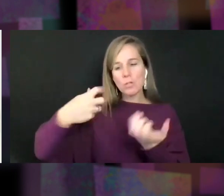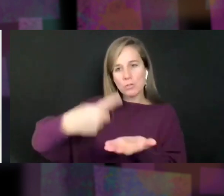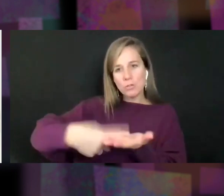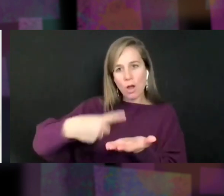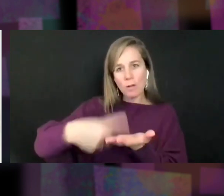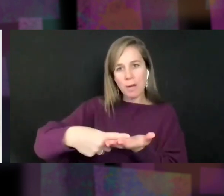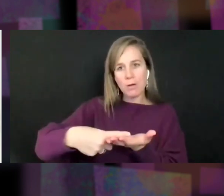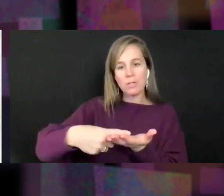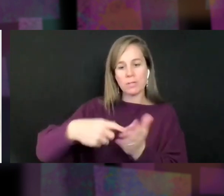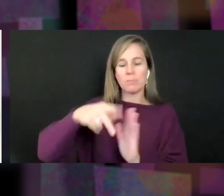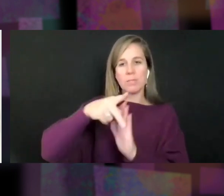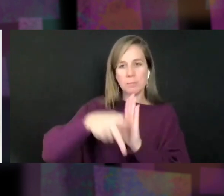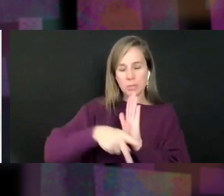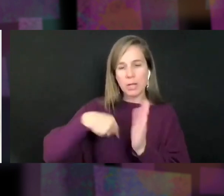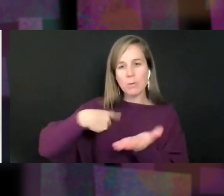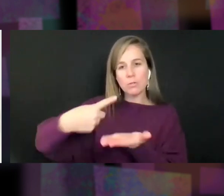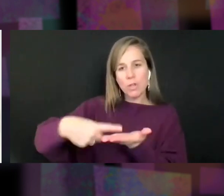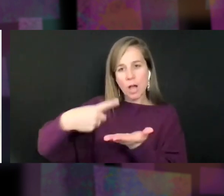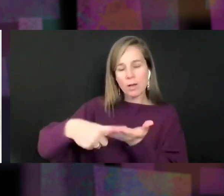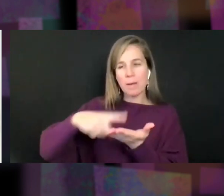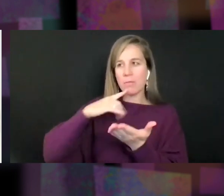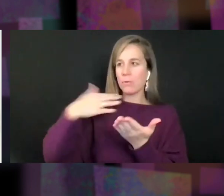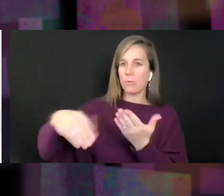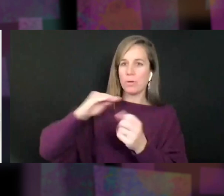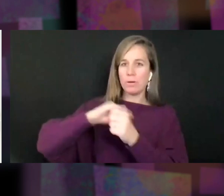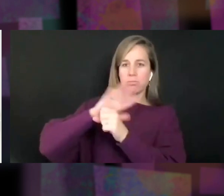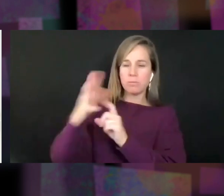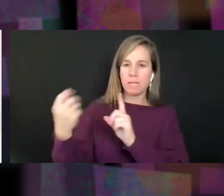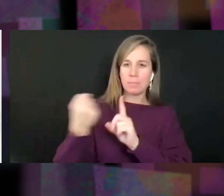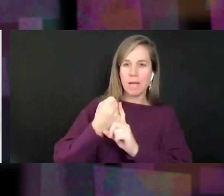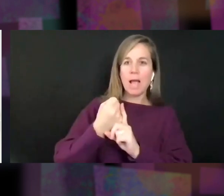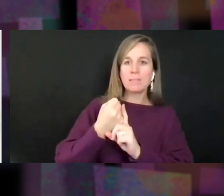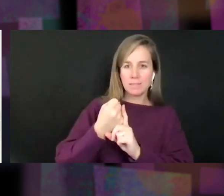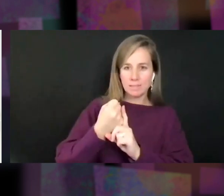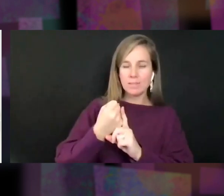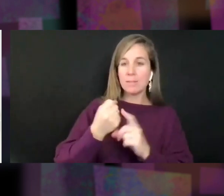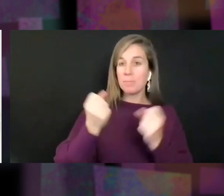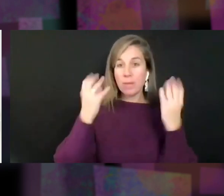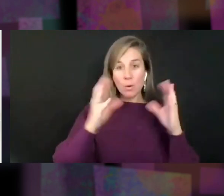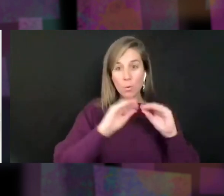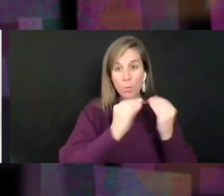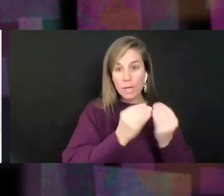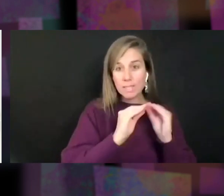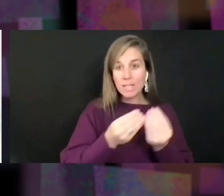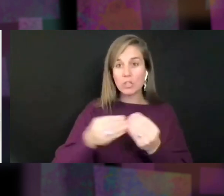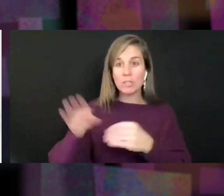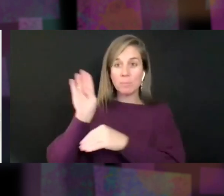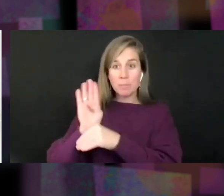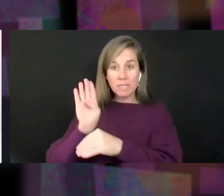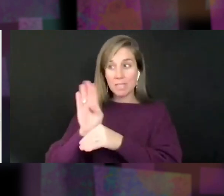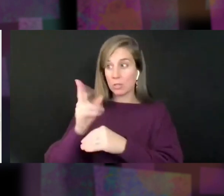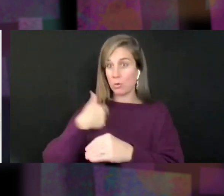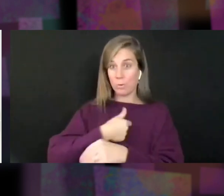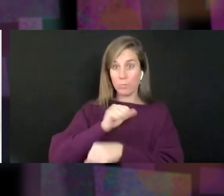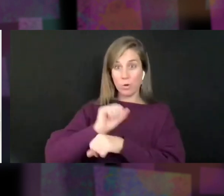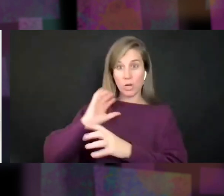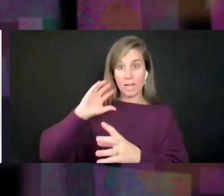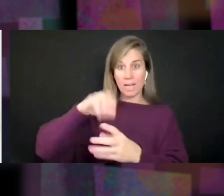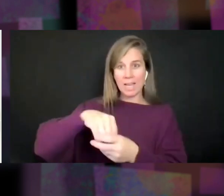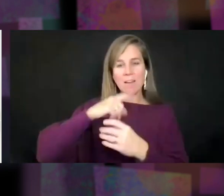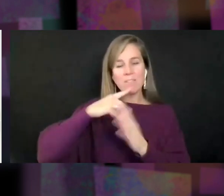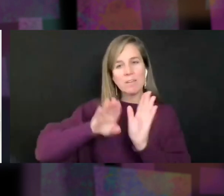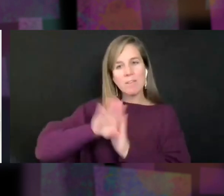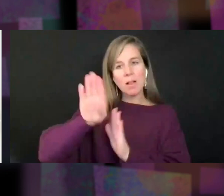gathering. So many organizations and businesses, including ones we all work in, have been developing remote